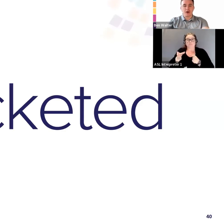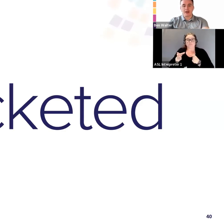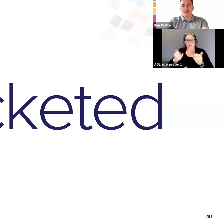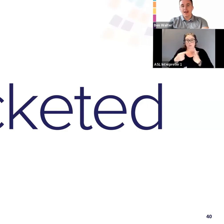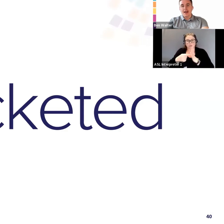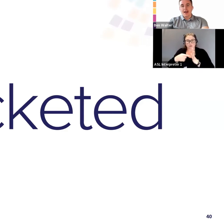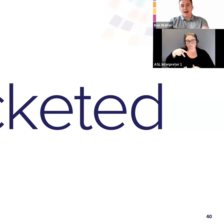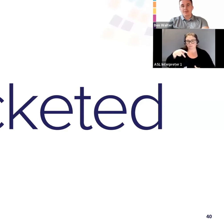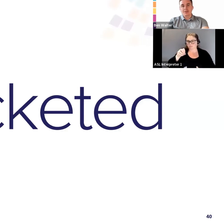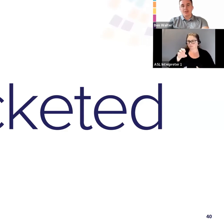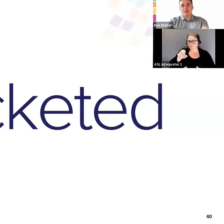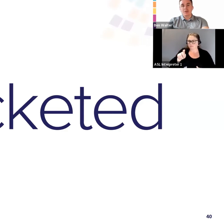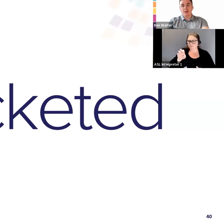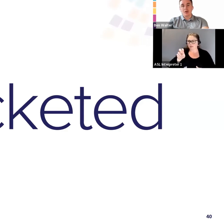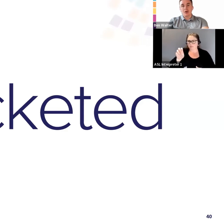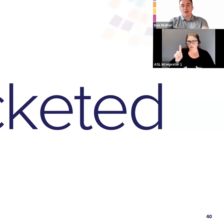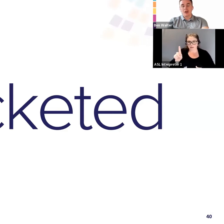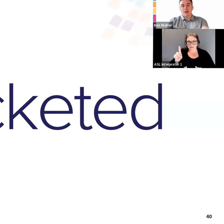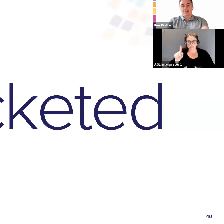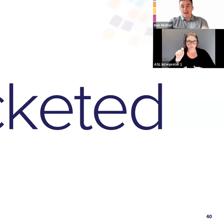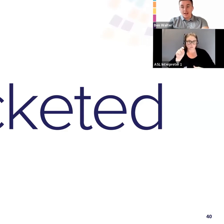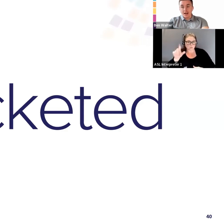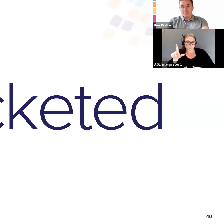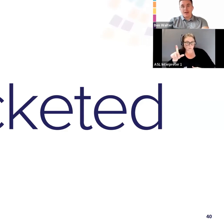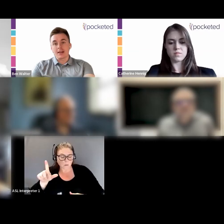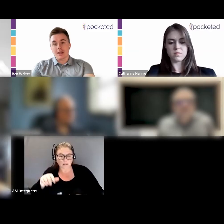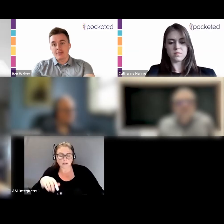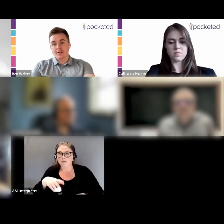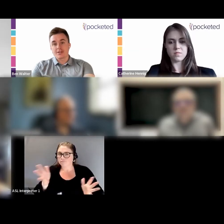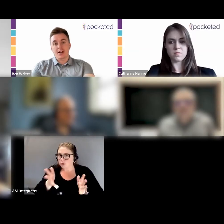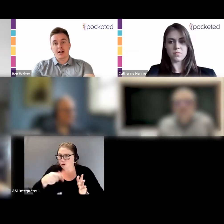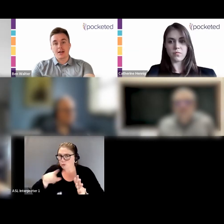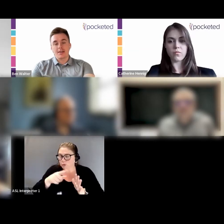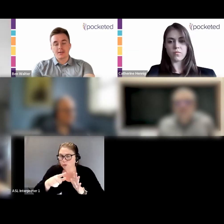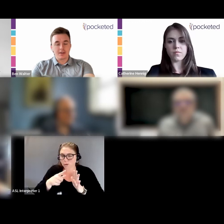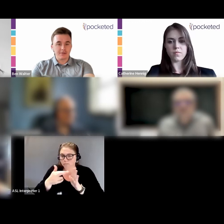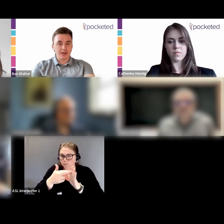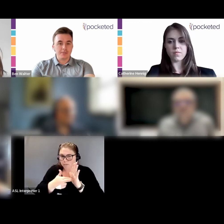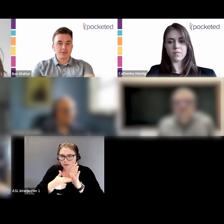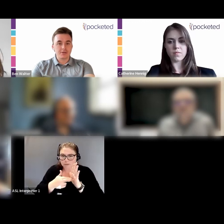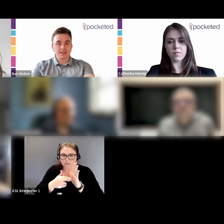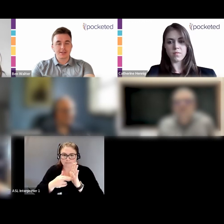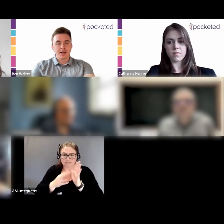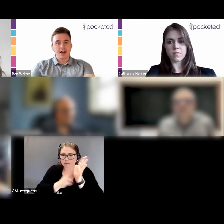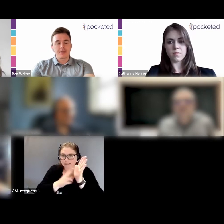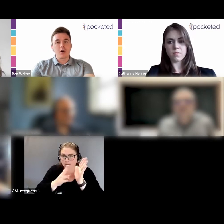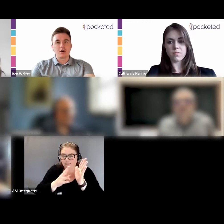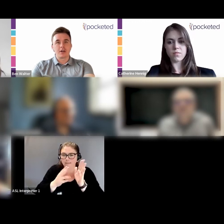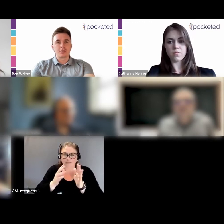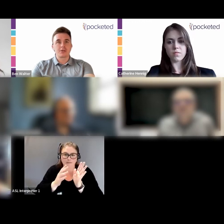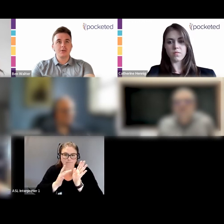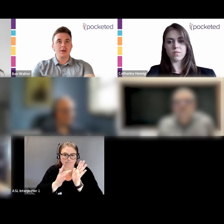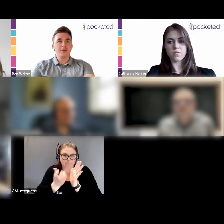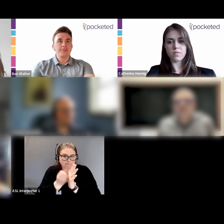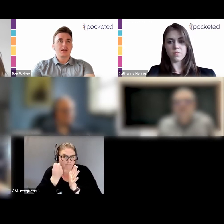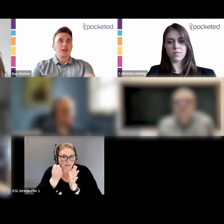is Pocketed, so that you can all sign up and leverage the funding opportunities that are